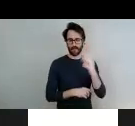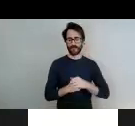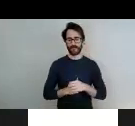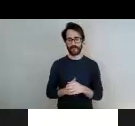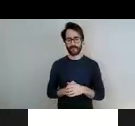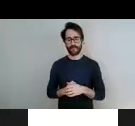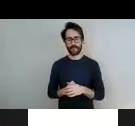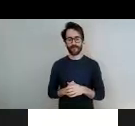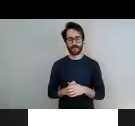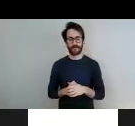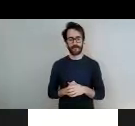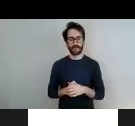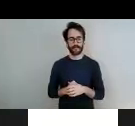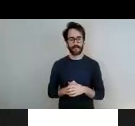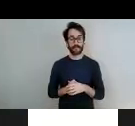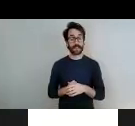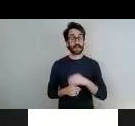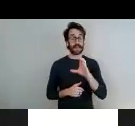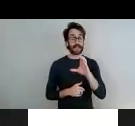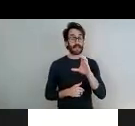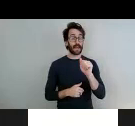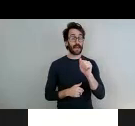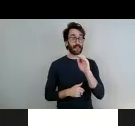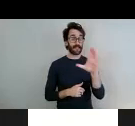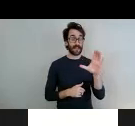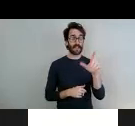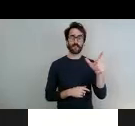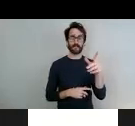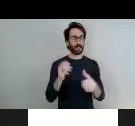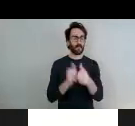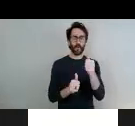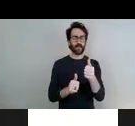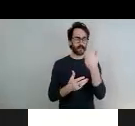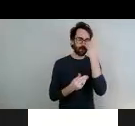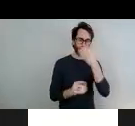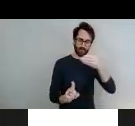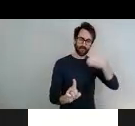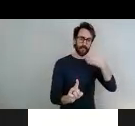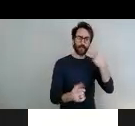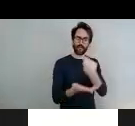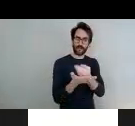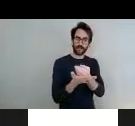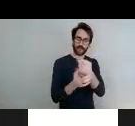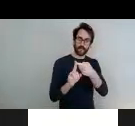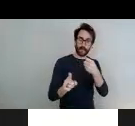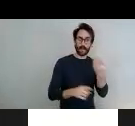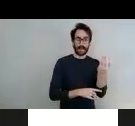CAFC is Canada's largest central repository for data, intelligence, and resource material as it relates to